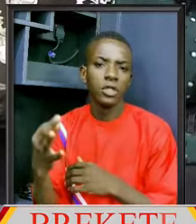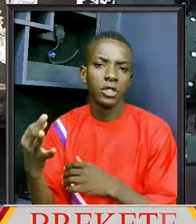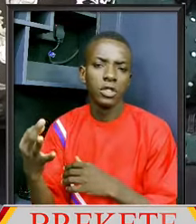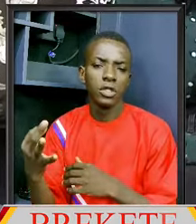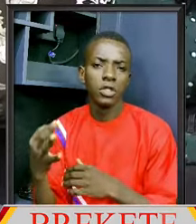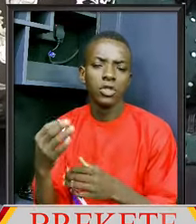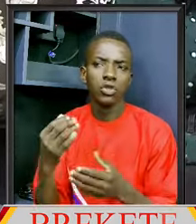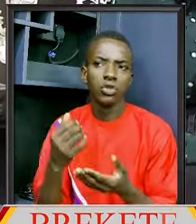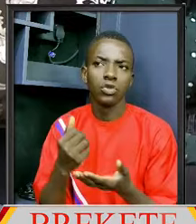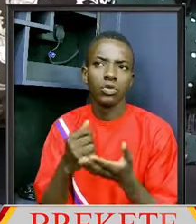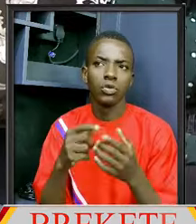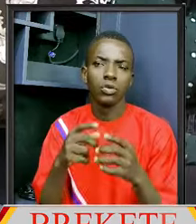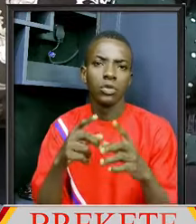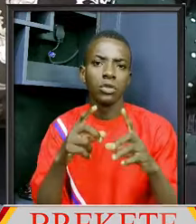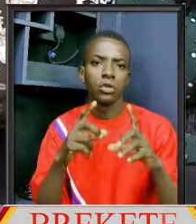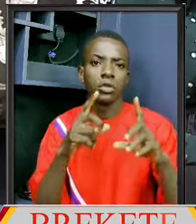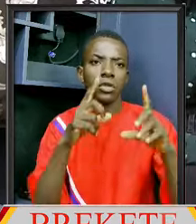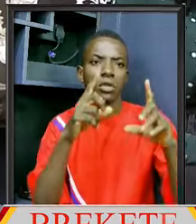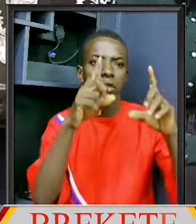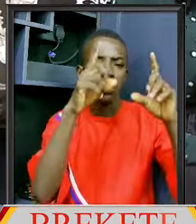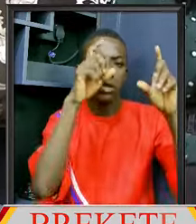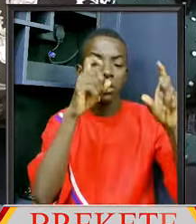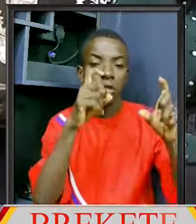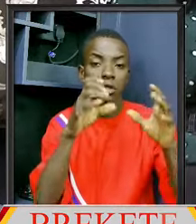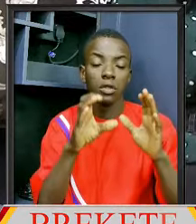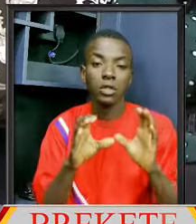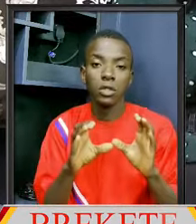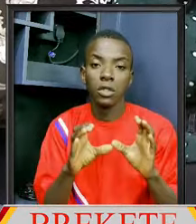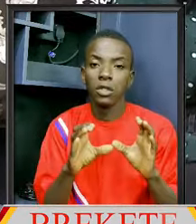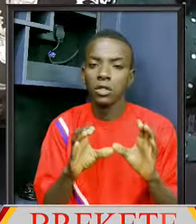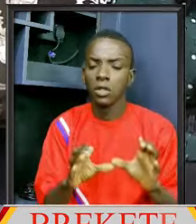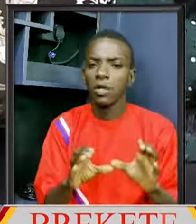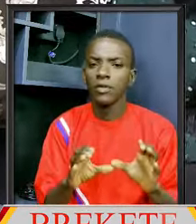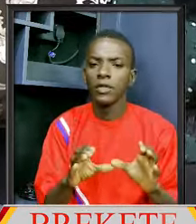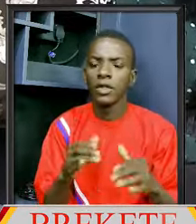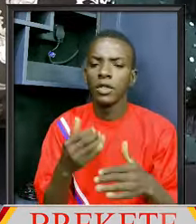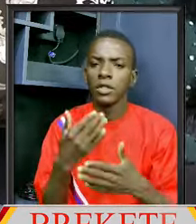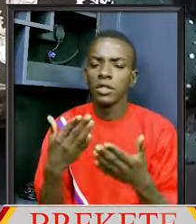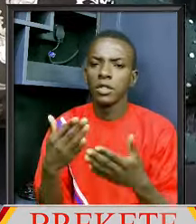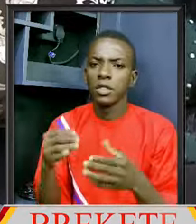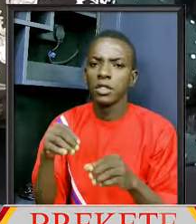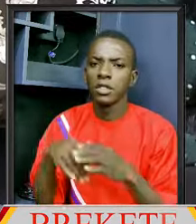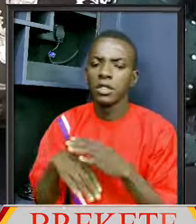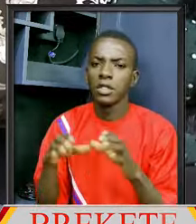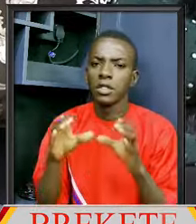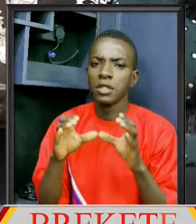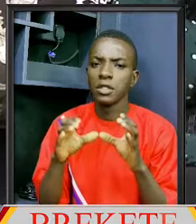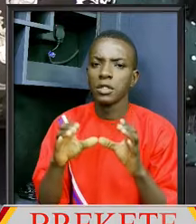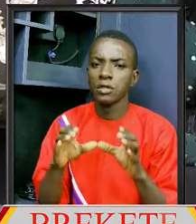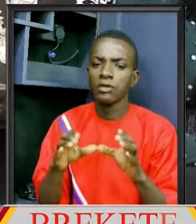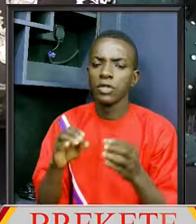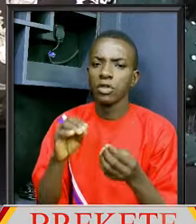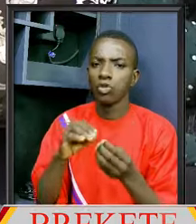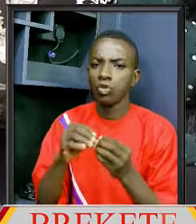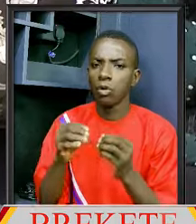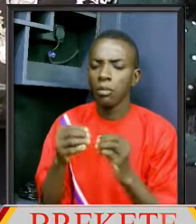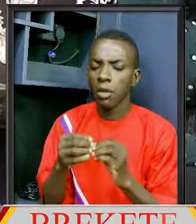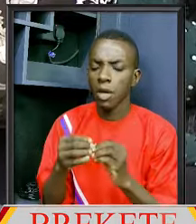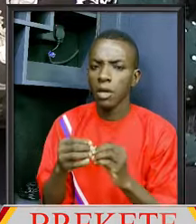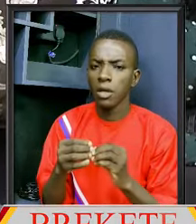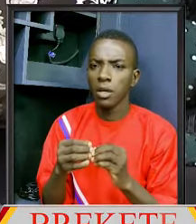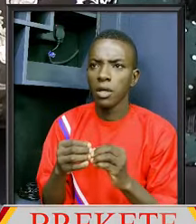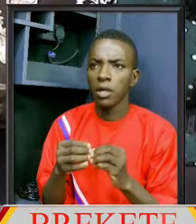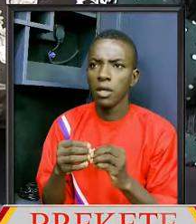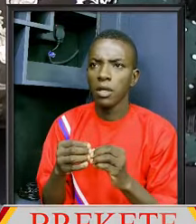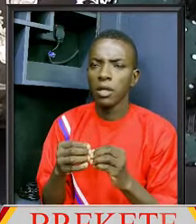to hang their certificate. Okay. Then there is inside that certificate, there is a number.